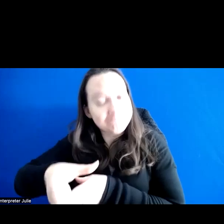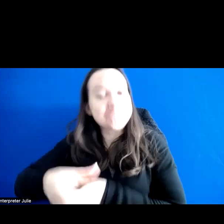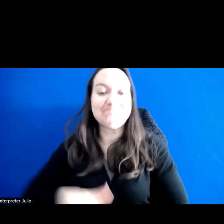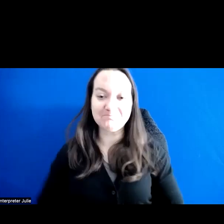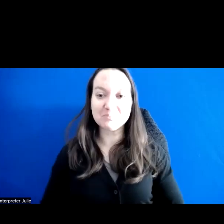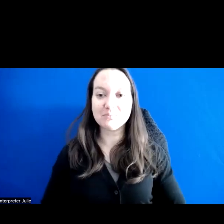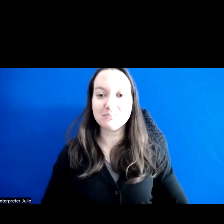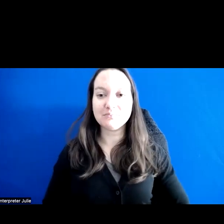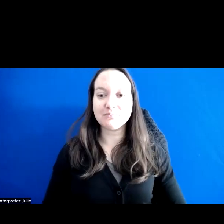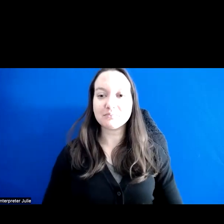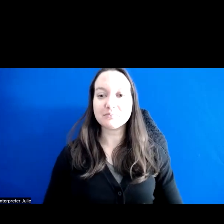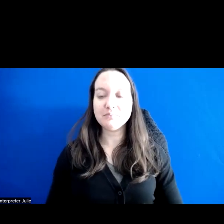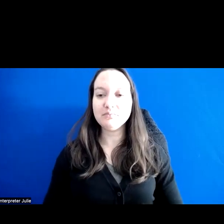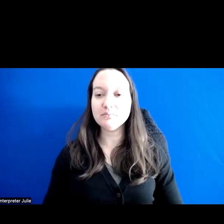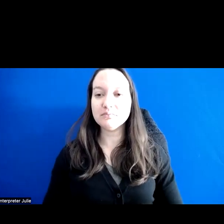all.